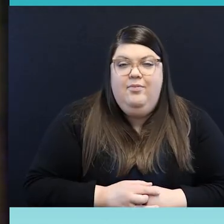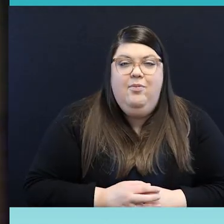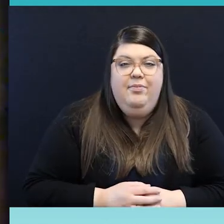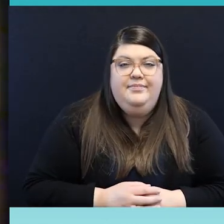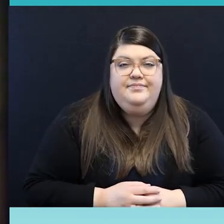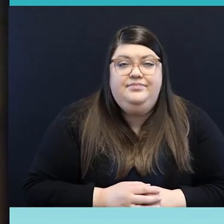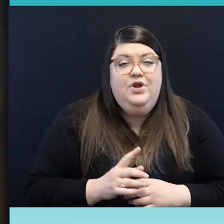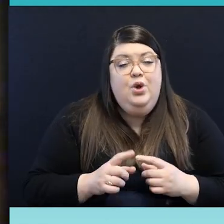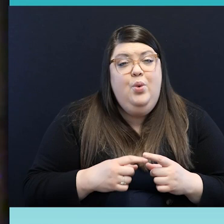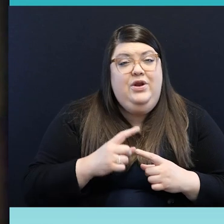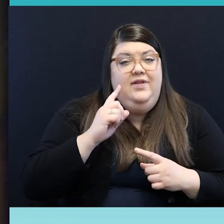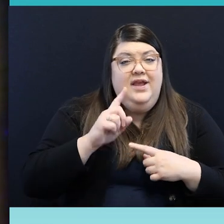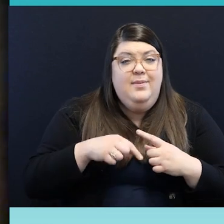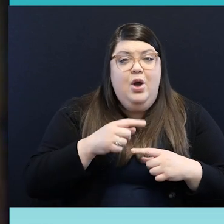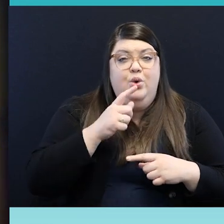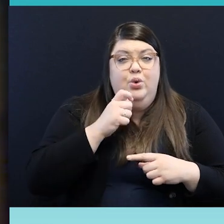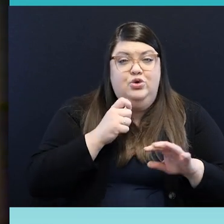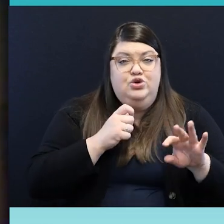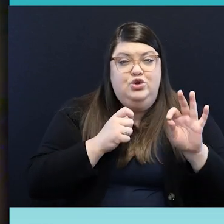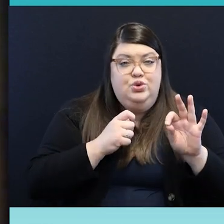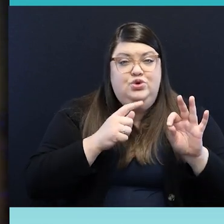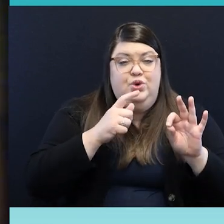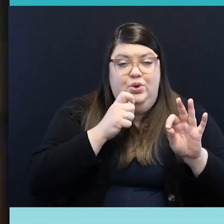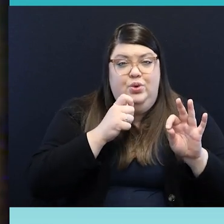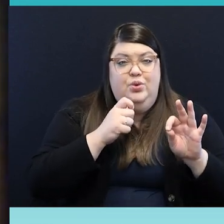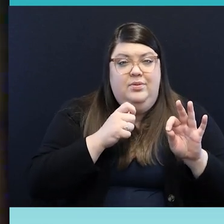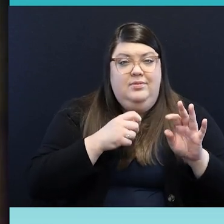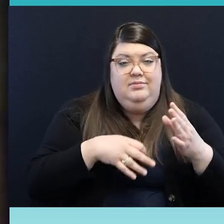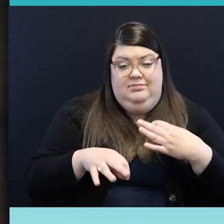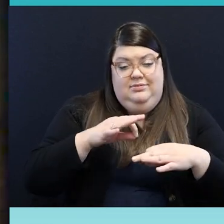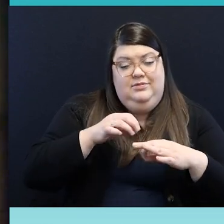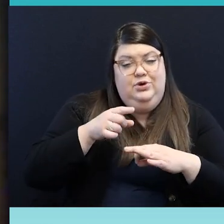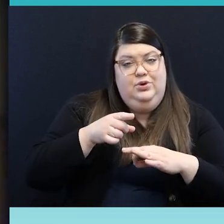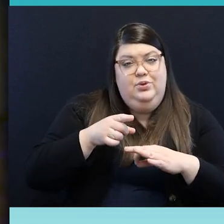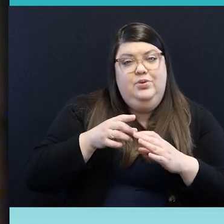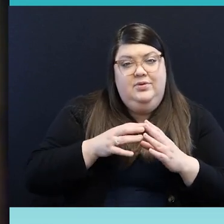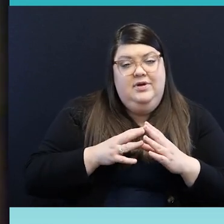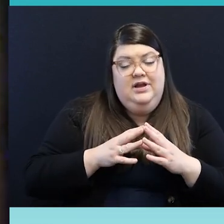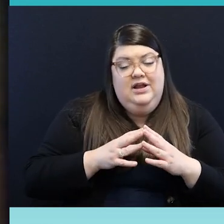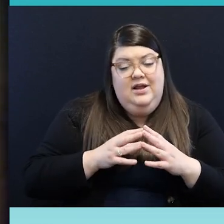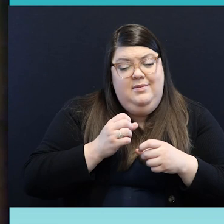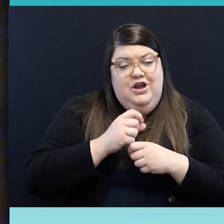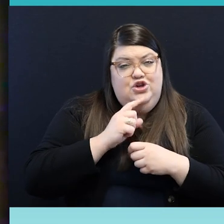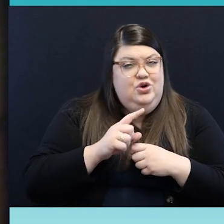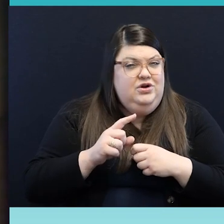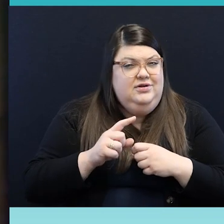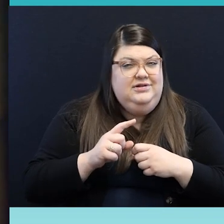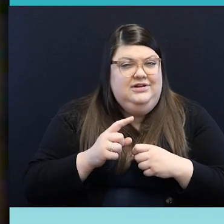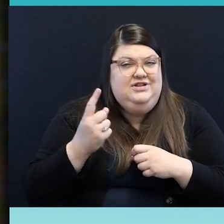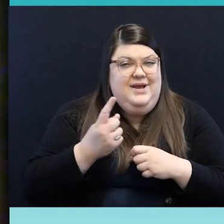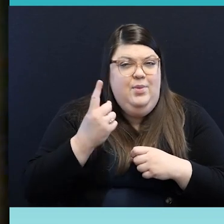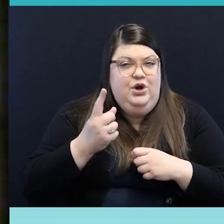think about who you're choosing, who will speak for you, be sure to choose someone